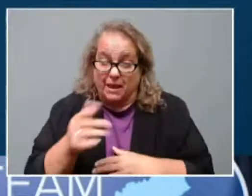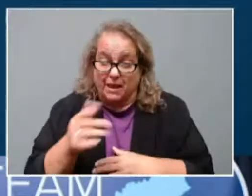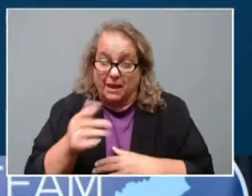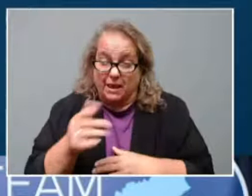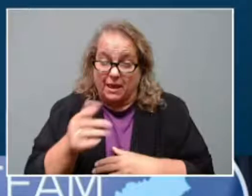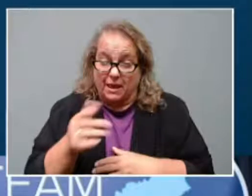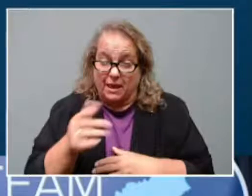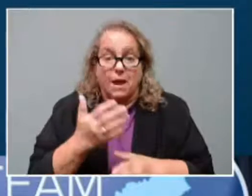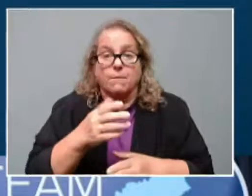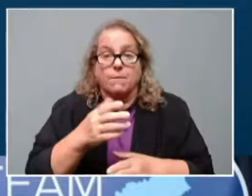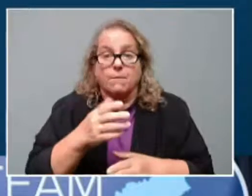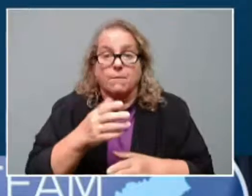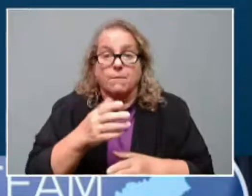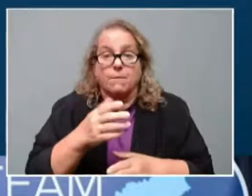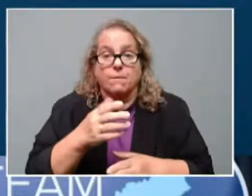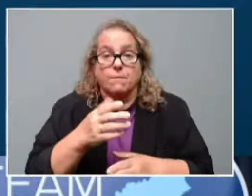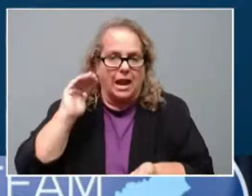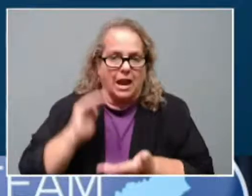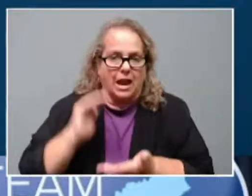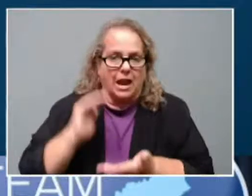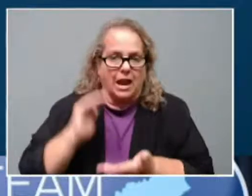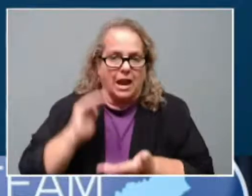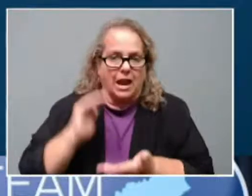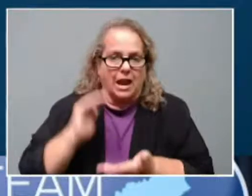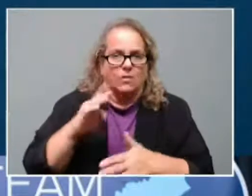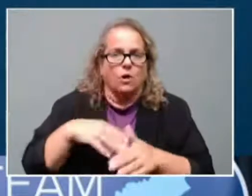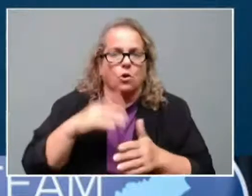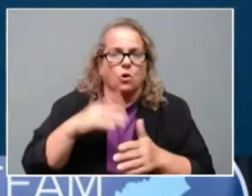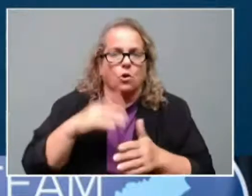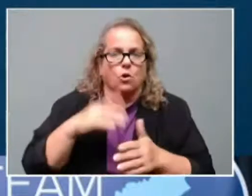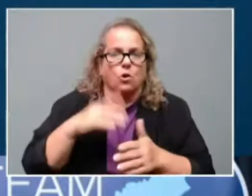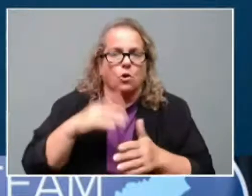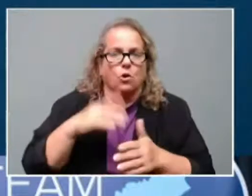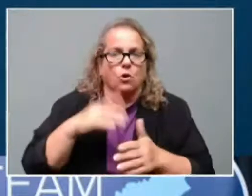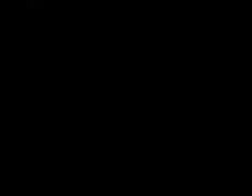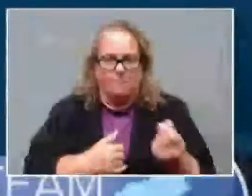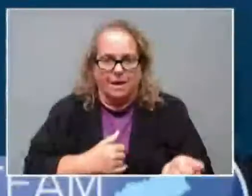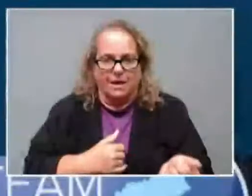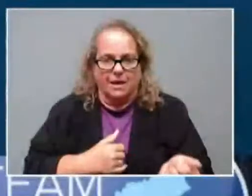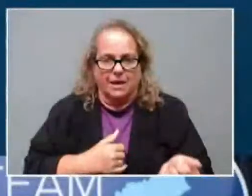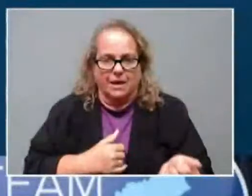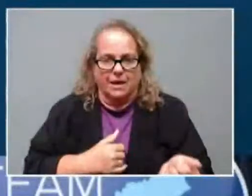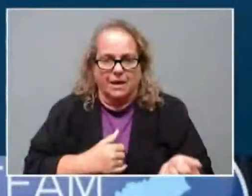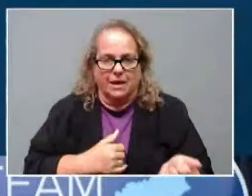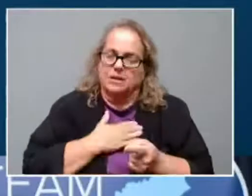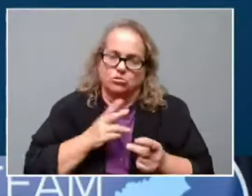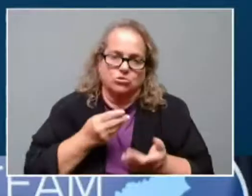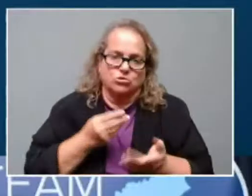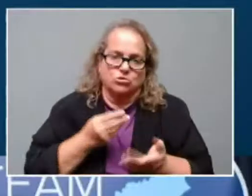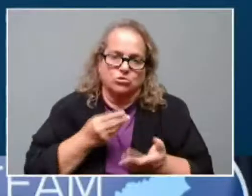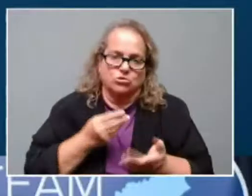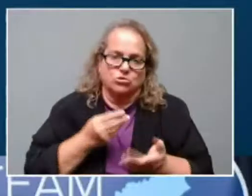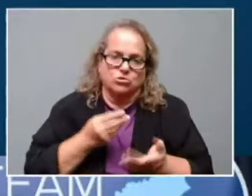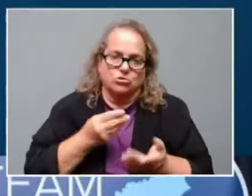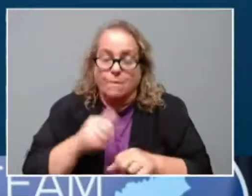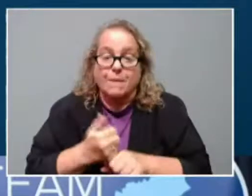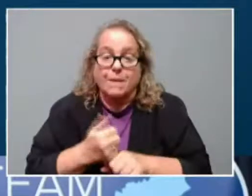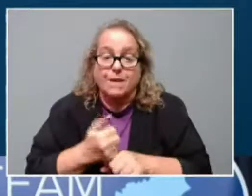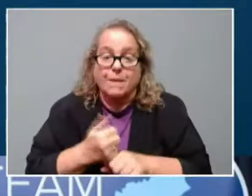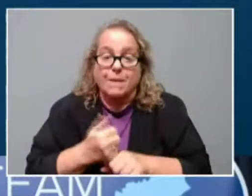paying, but you have to look around. And here are just a couple of tips. Make sure if there's a hospital you would